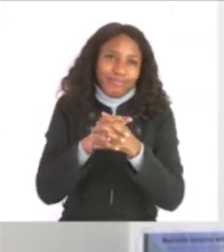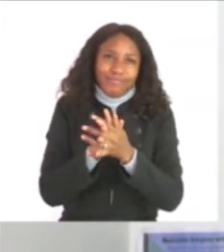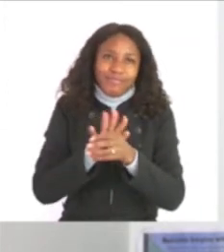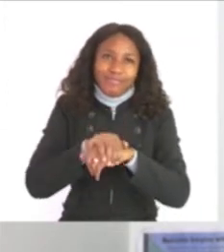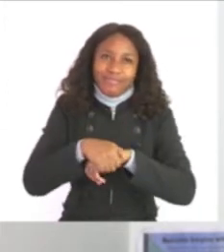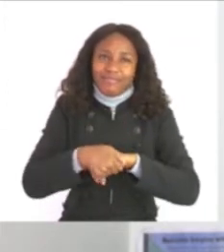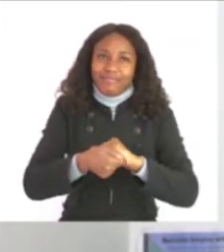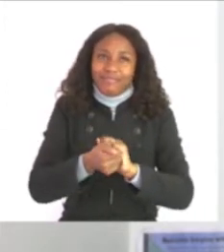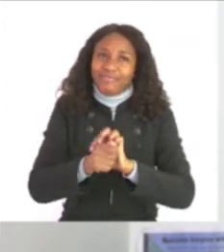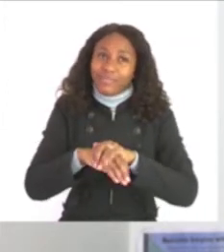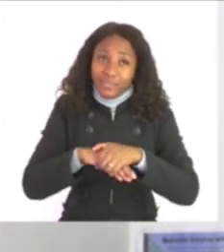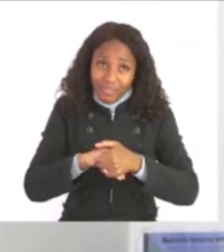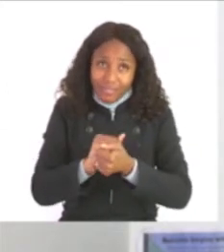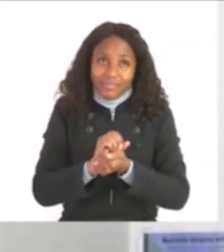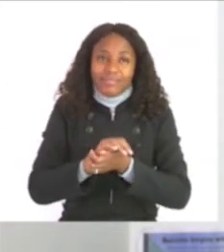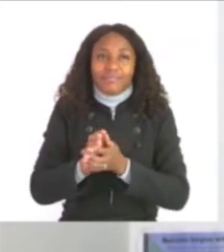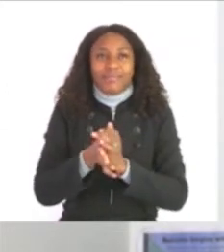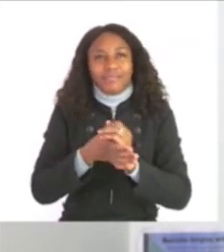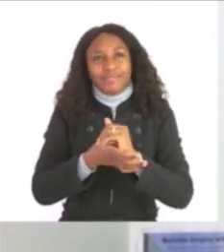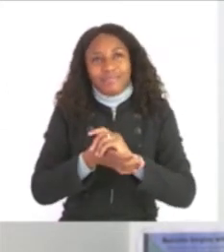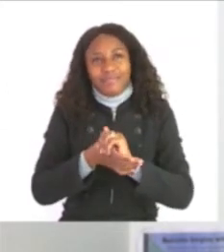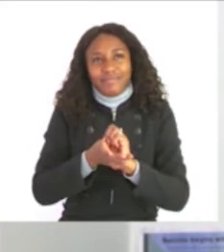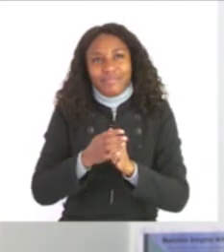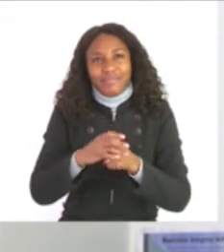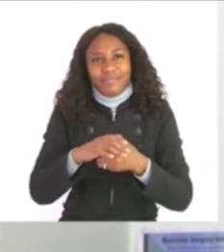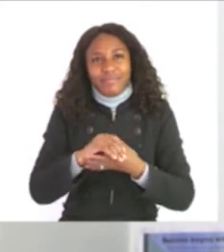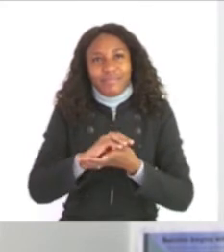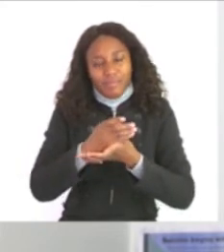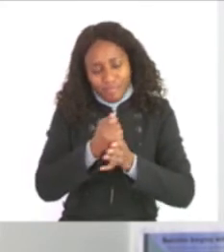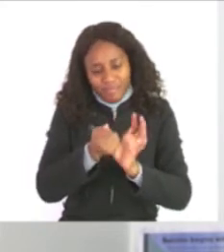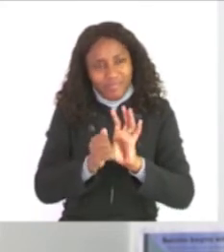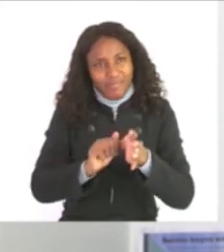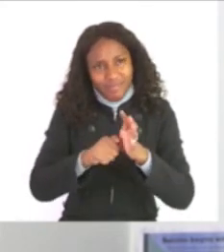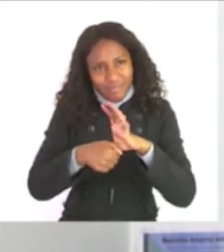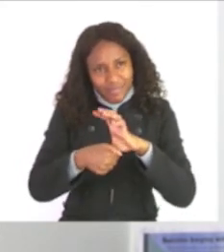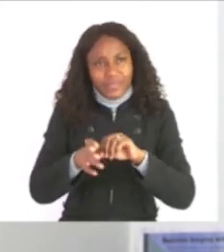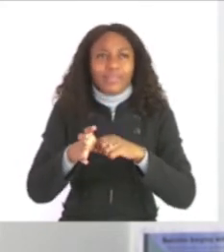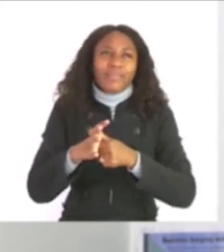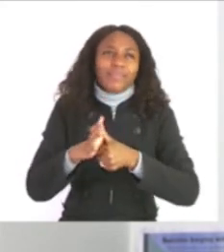hands. Chanel, do it properly. So rub on your thumb.